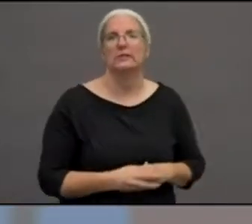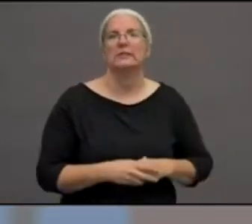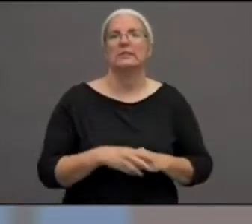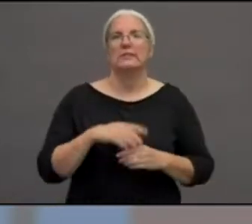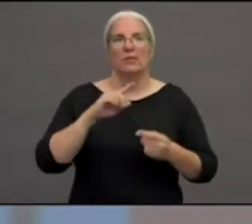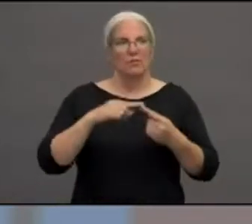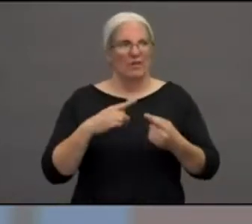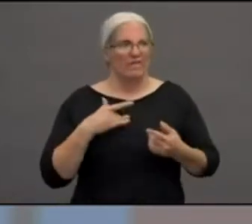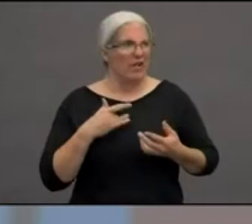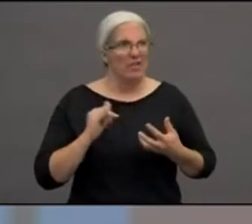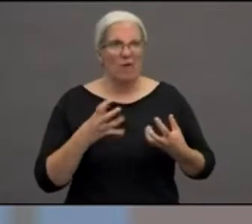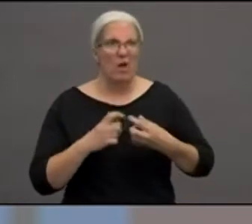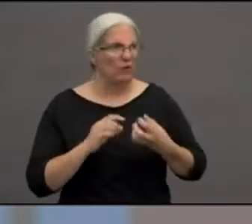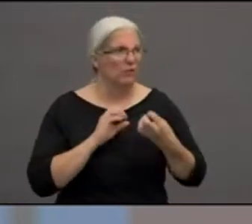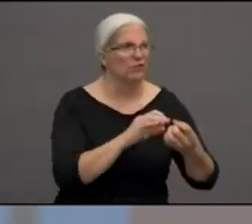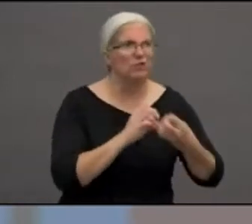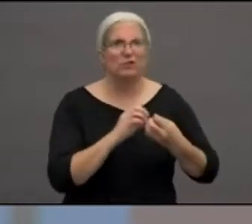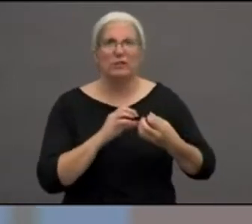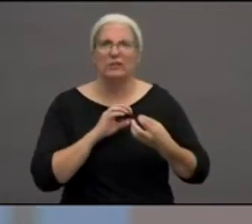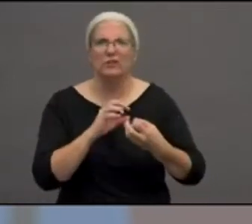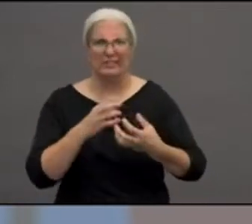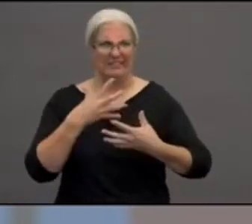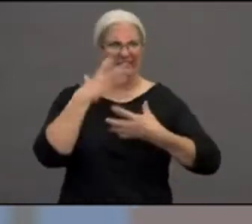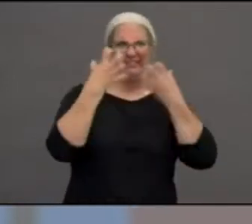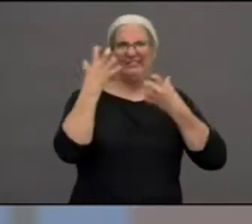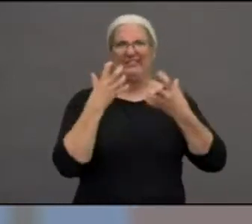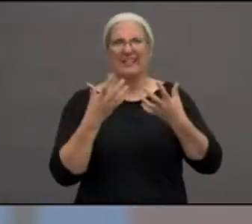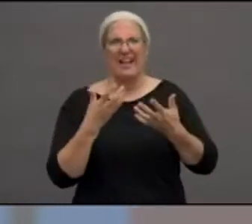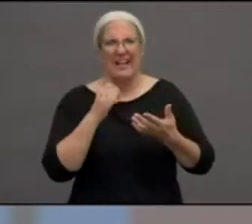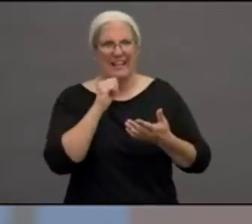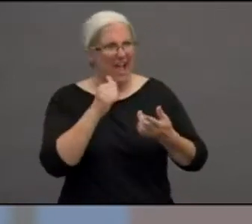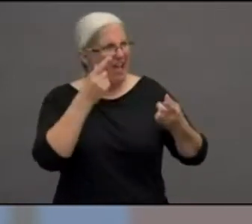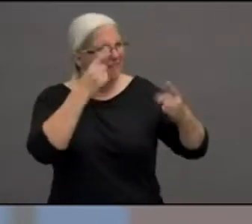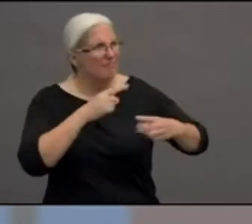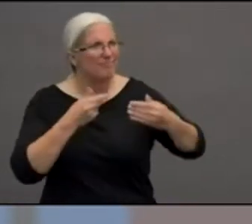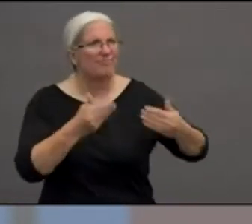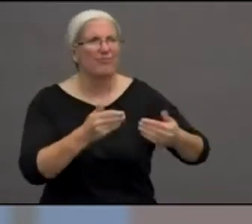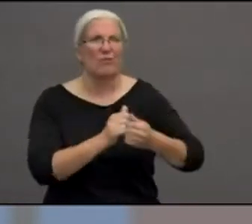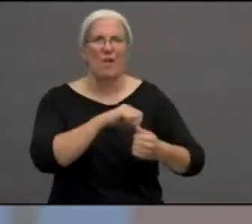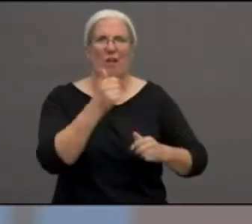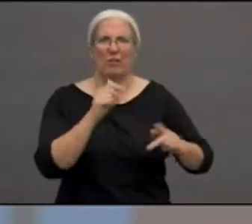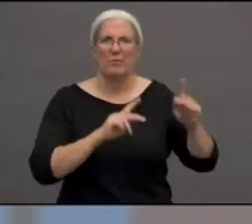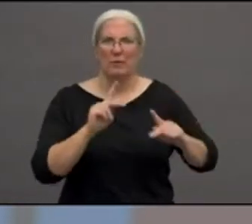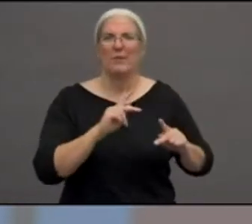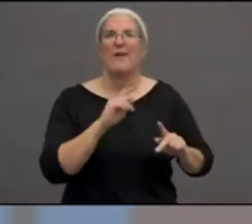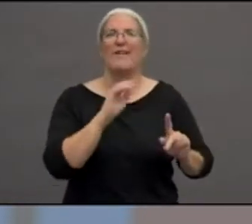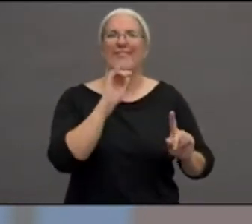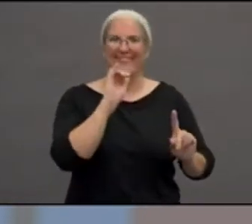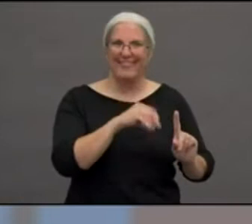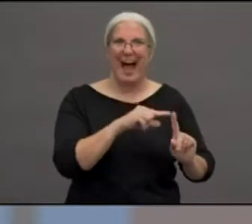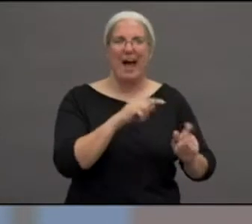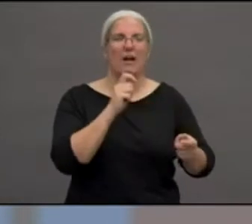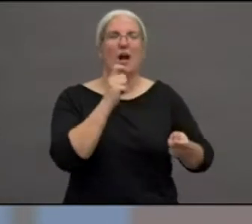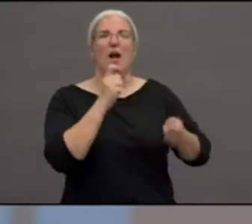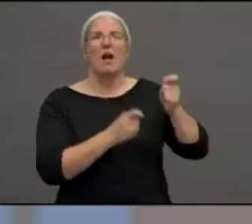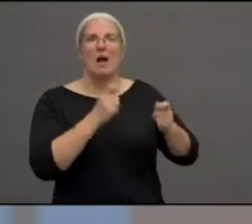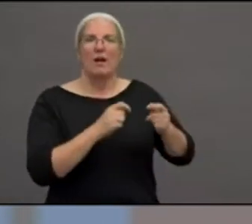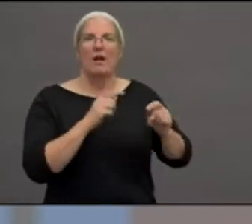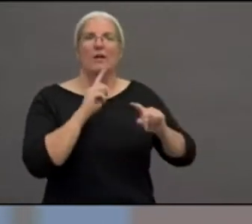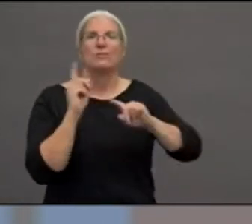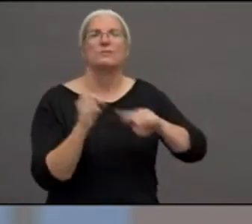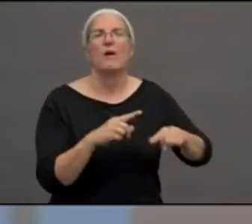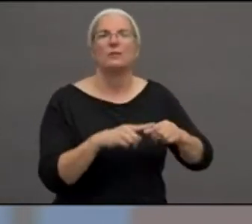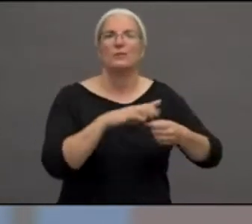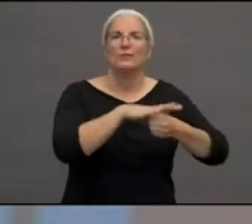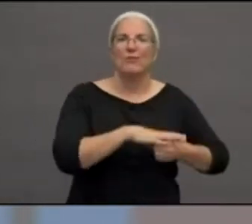or feeling irritable or not in agreement with people. And that is an adaptive response. It helps us actually cope